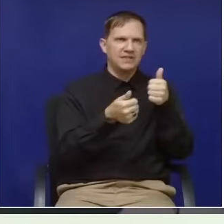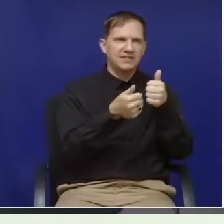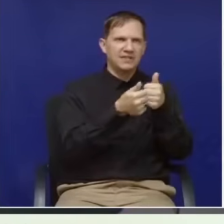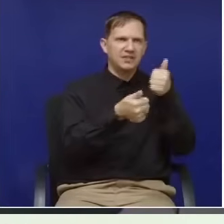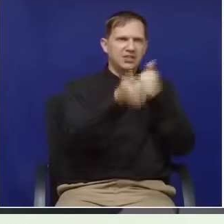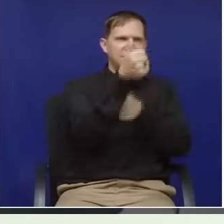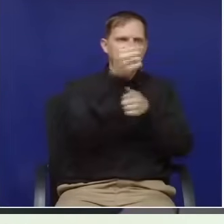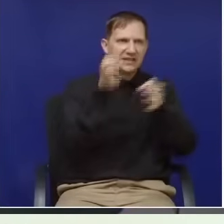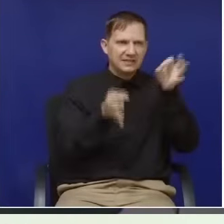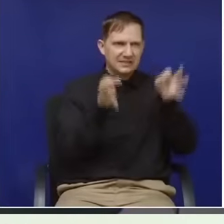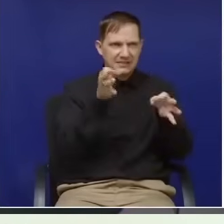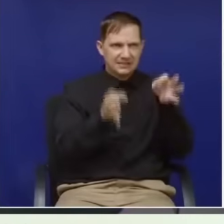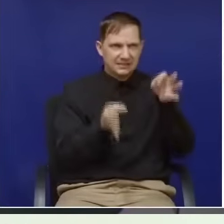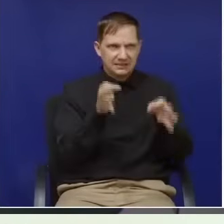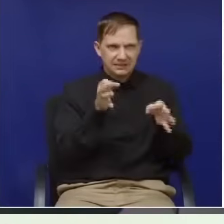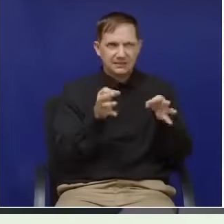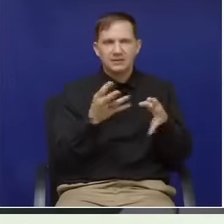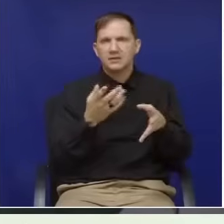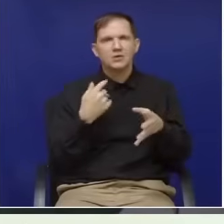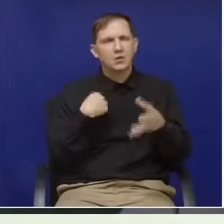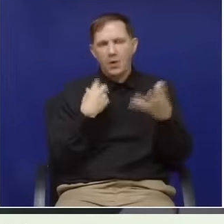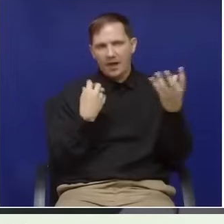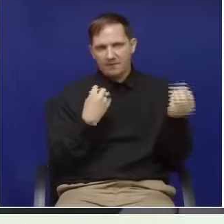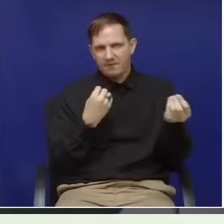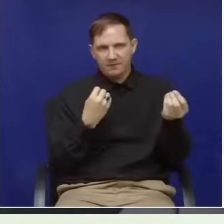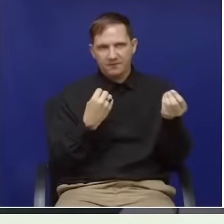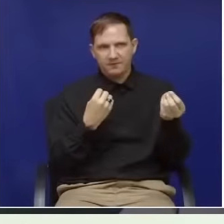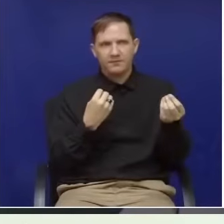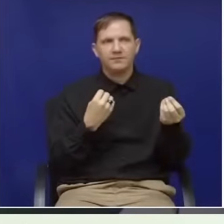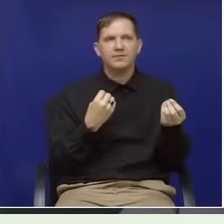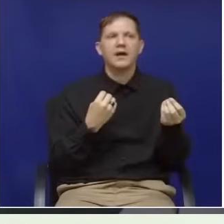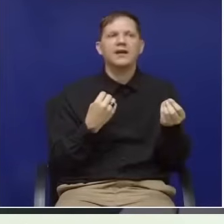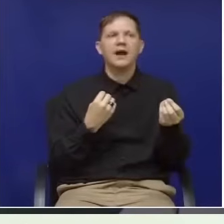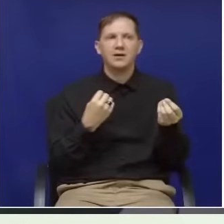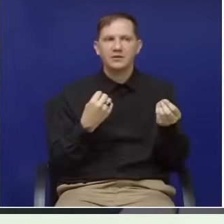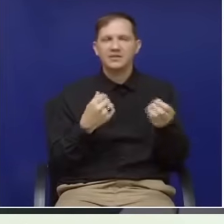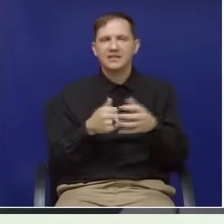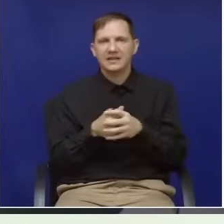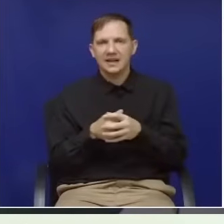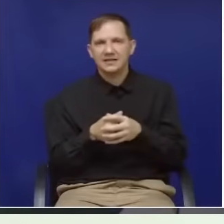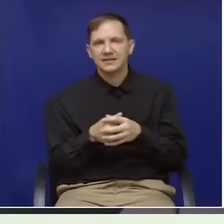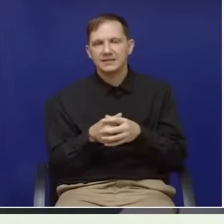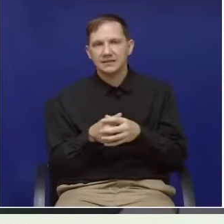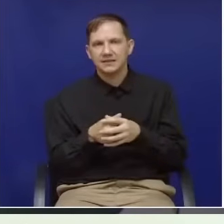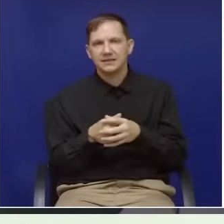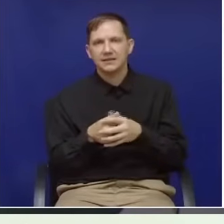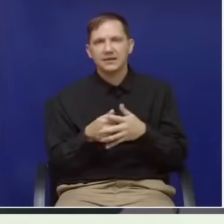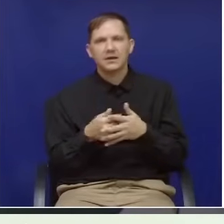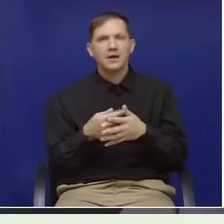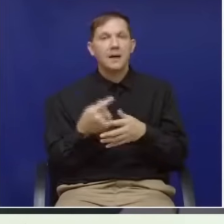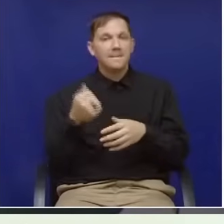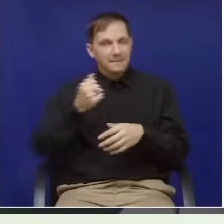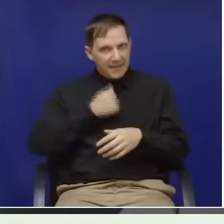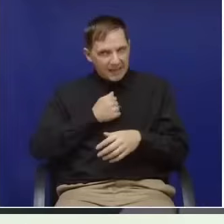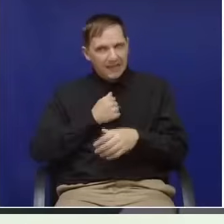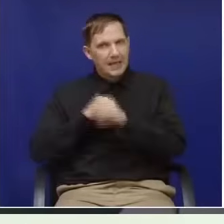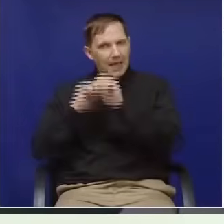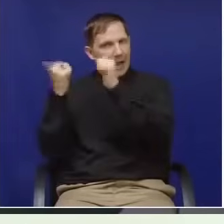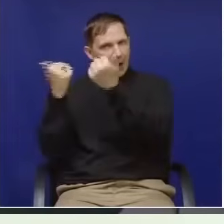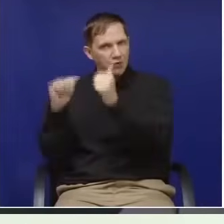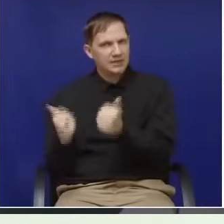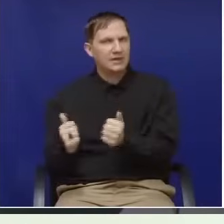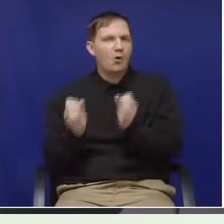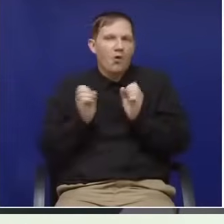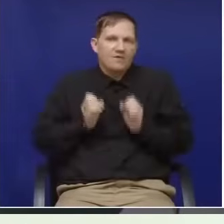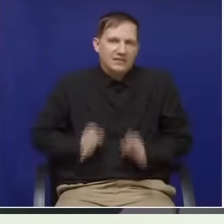speak. So it's the Minister as the executive authority and the Secretary General as the accounting officer and the team. So